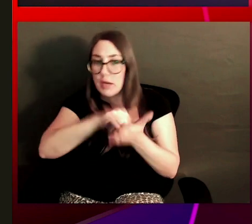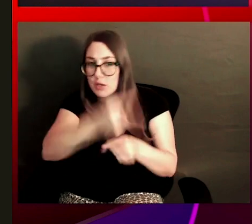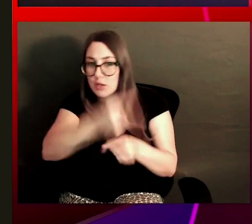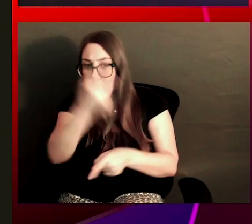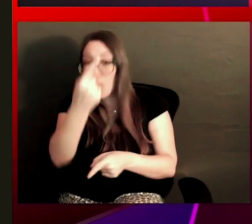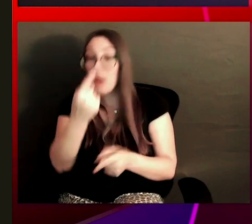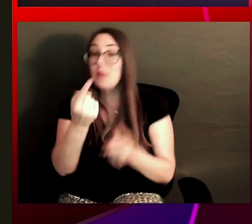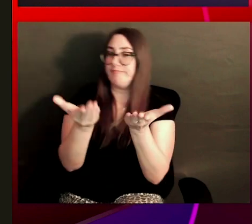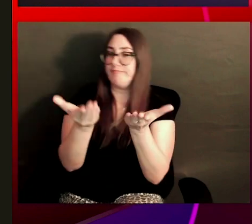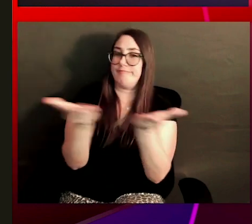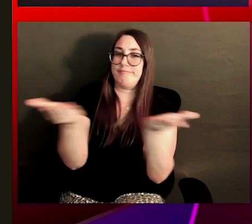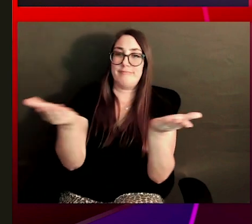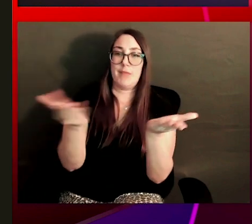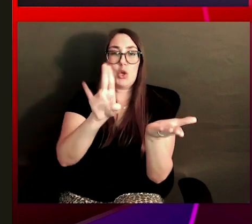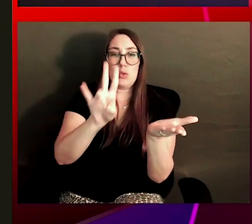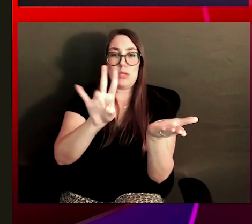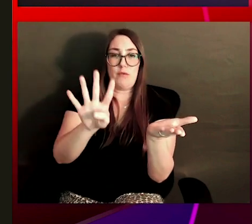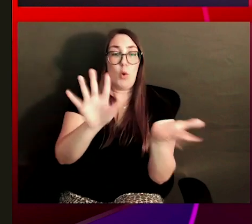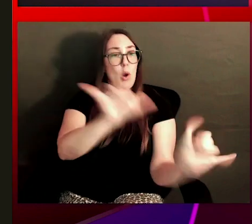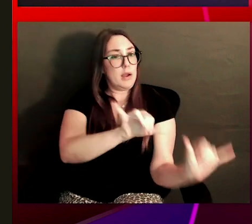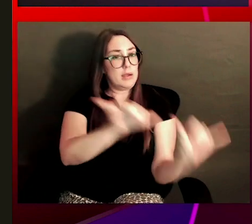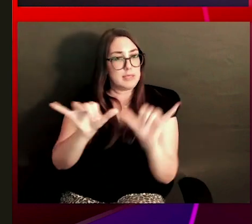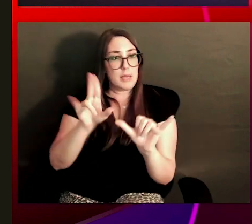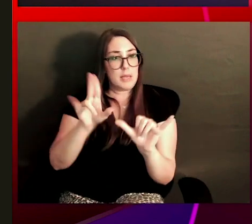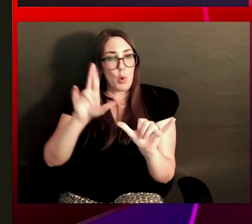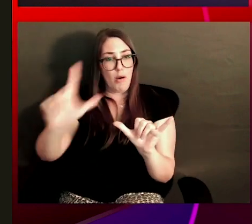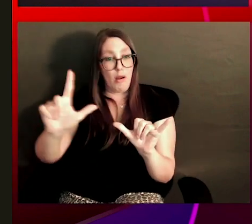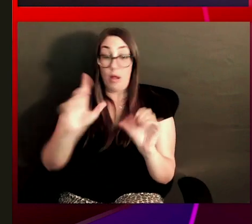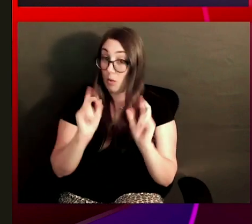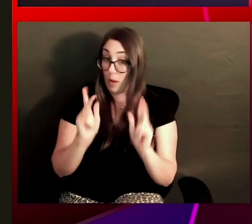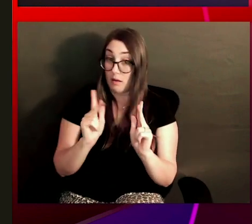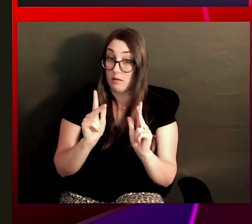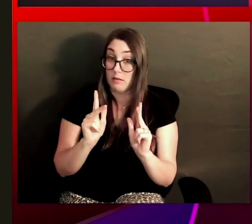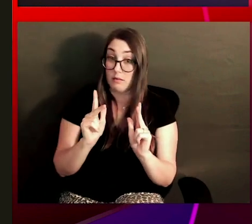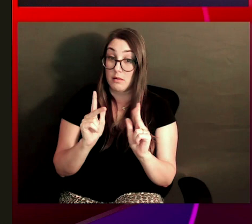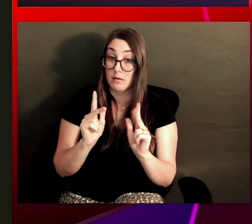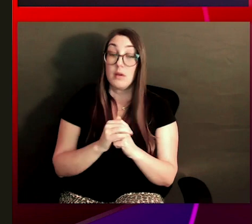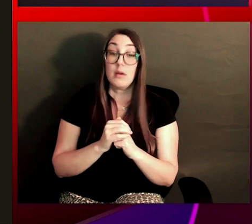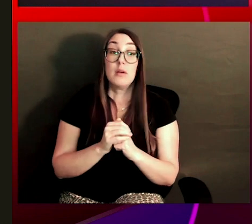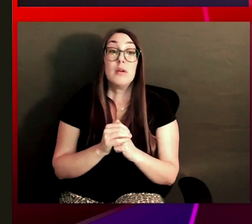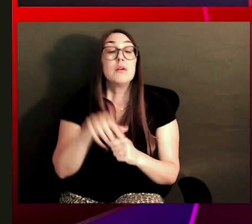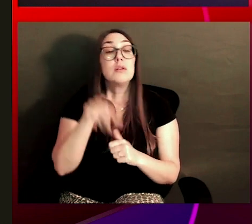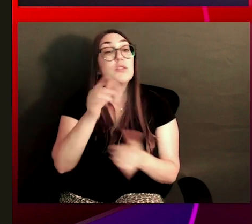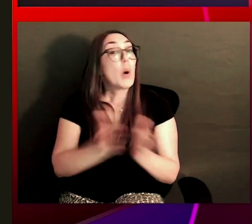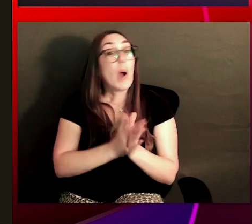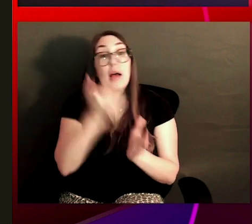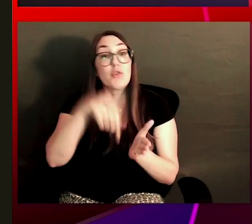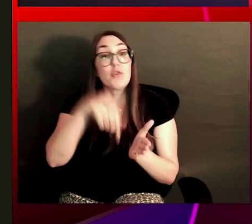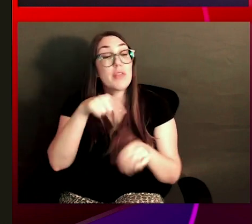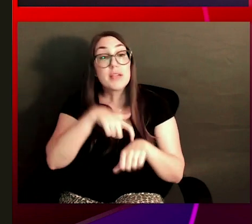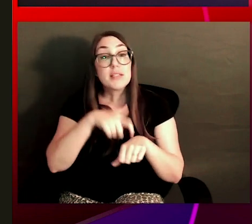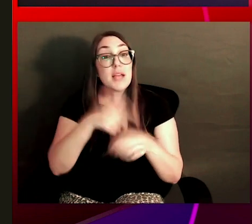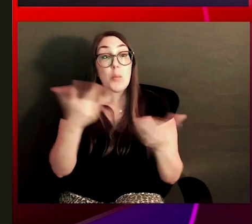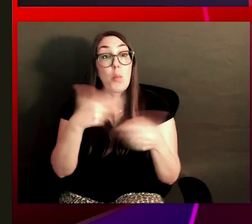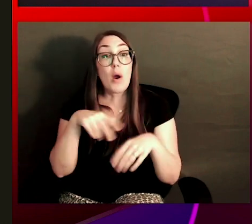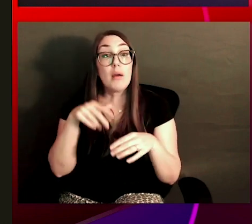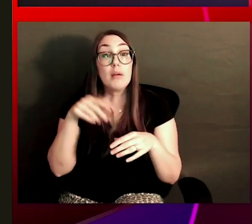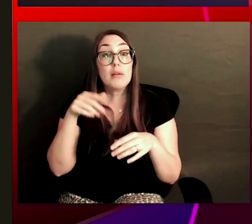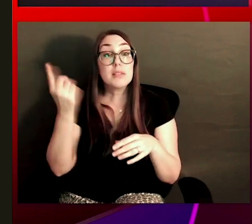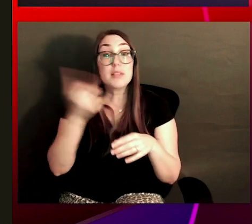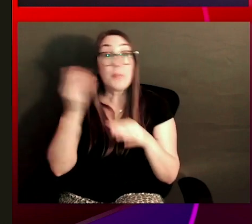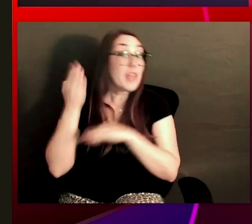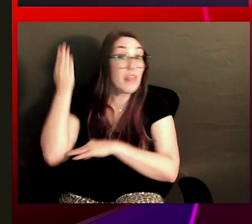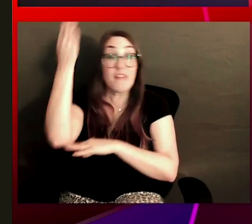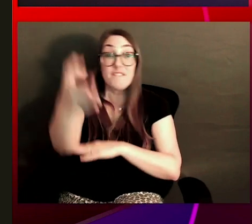is, U74, so it's the same URL. Okay. So what should we ask for this time? Shall we say we've jumped into the future and we're back